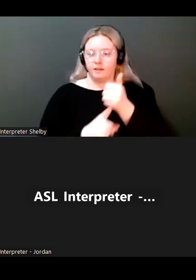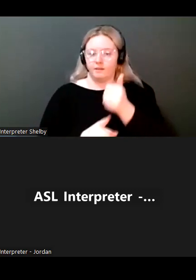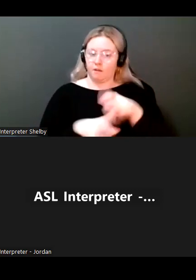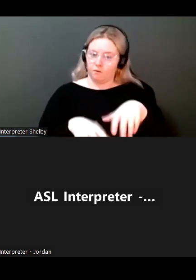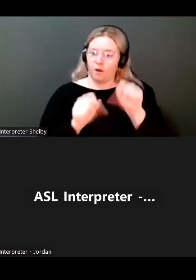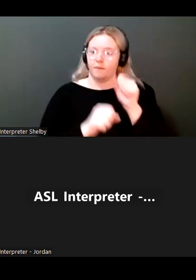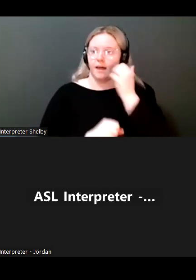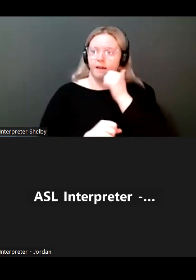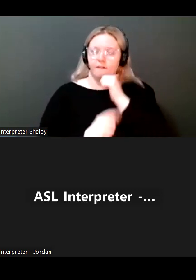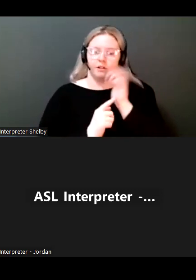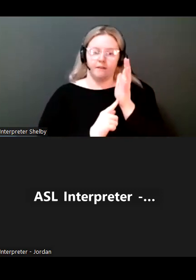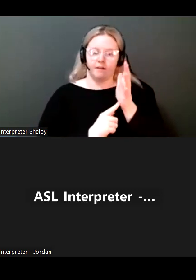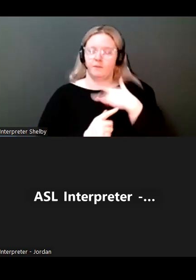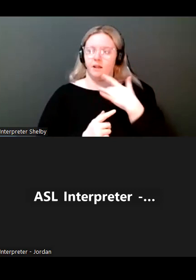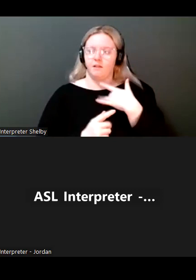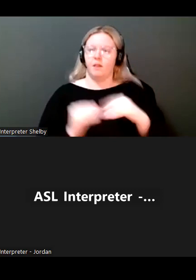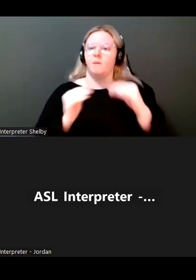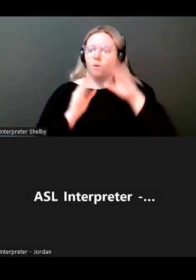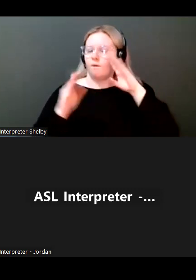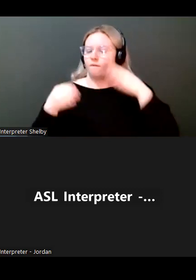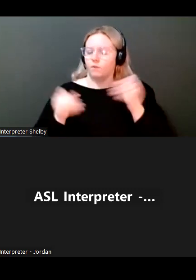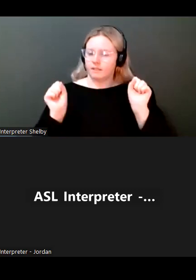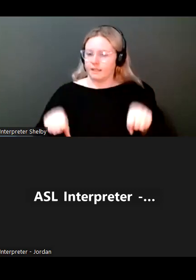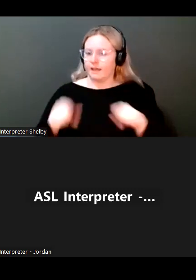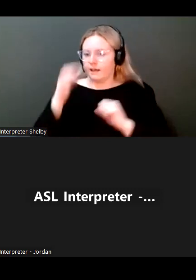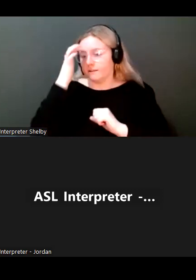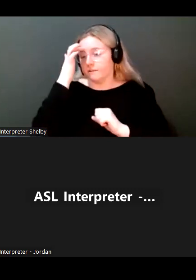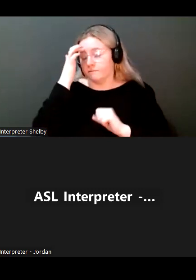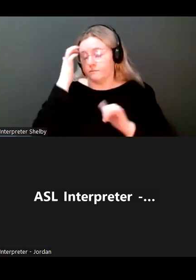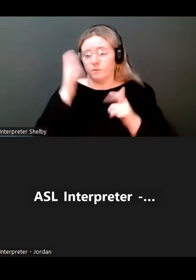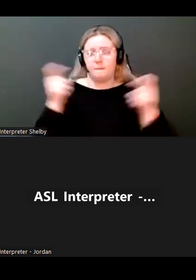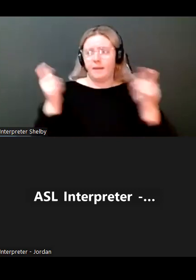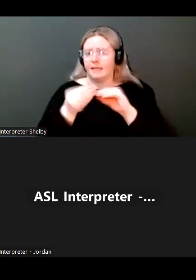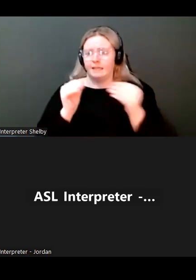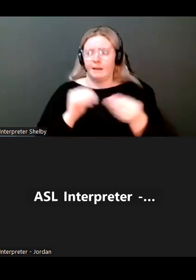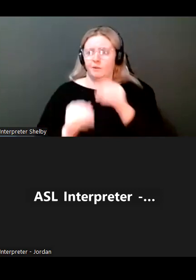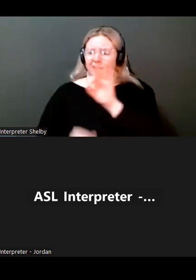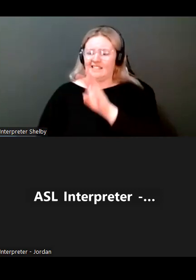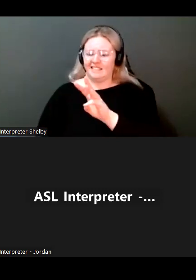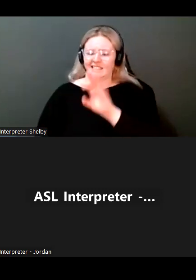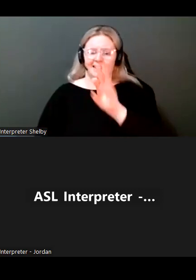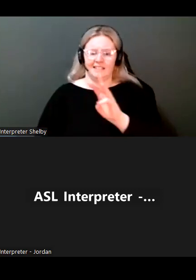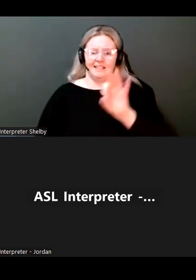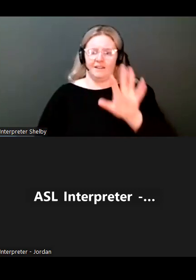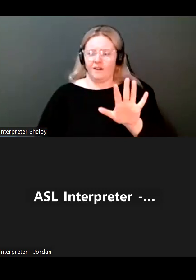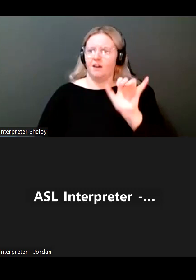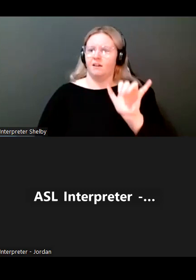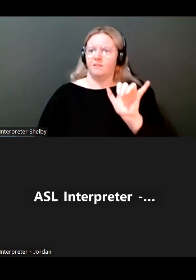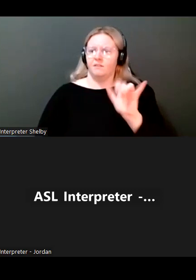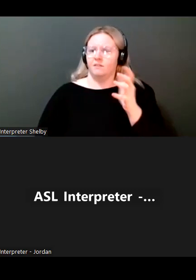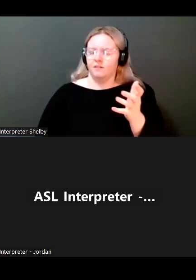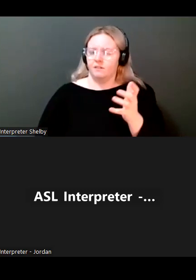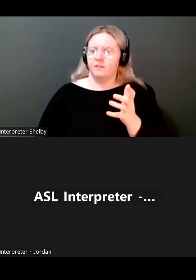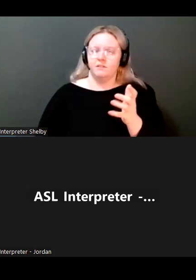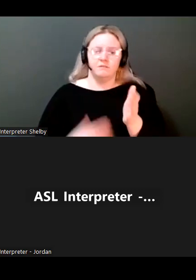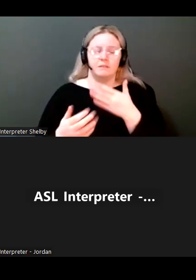reported improved focus. So, you know, that's huge, right? And it's stuff that can help any one of us, you know, whether we're experiencing